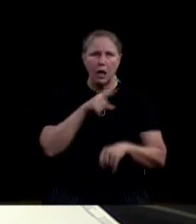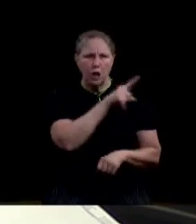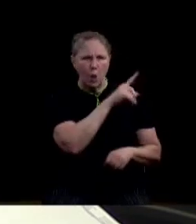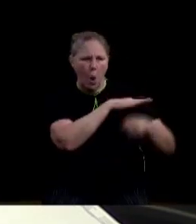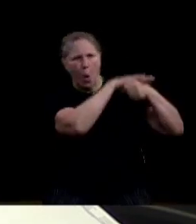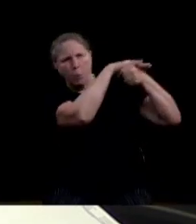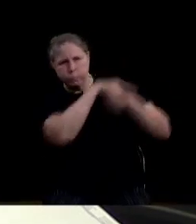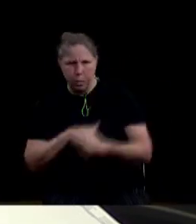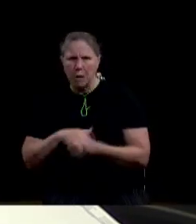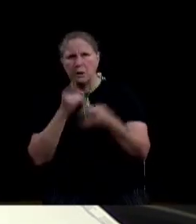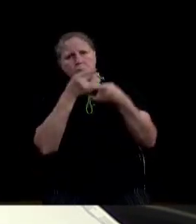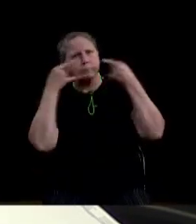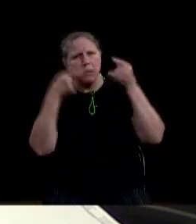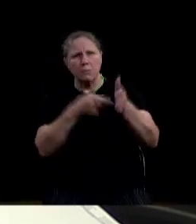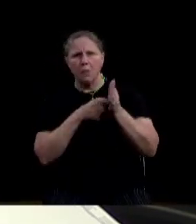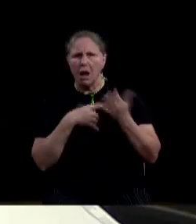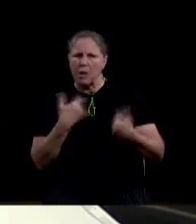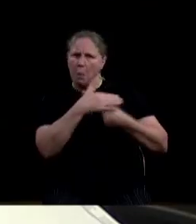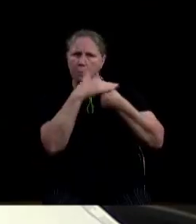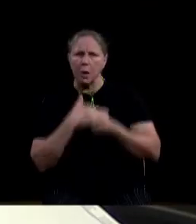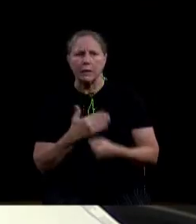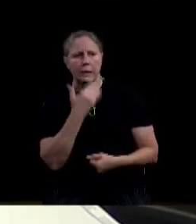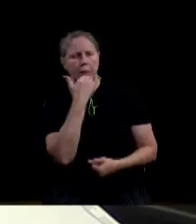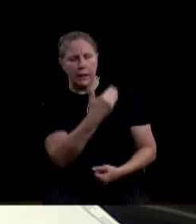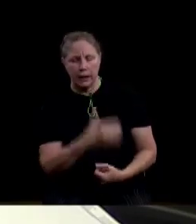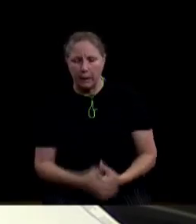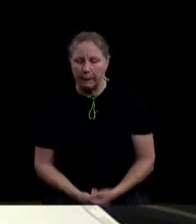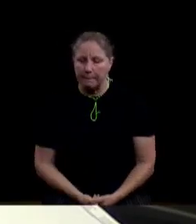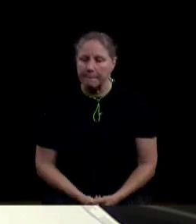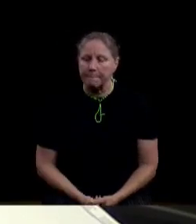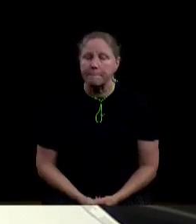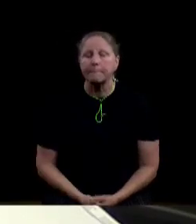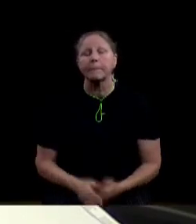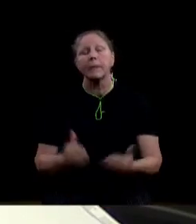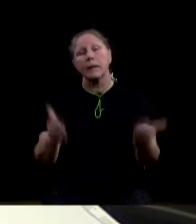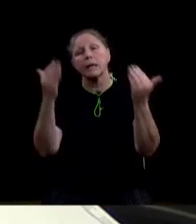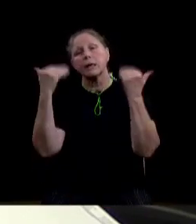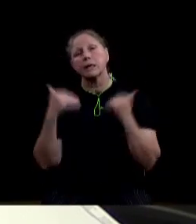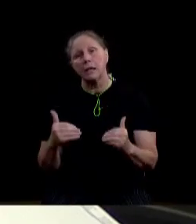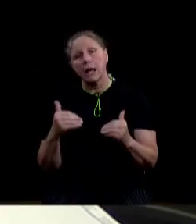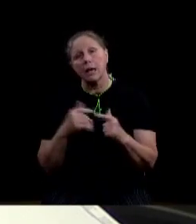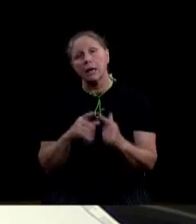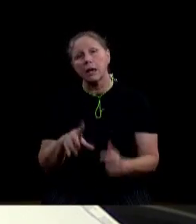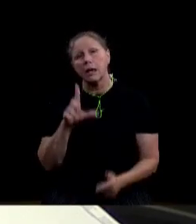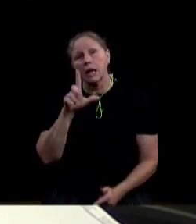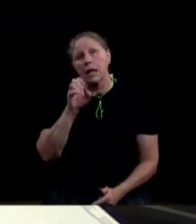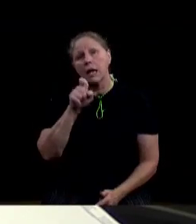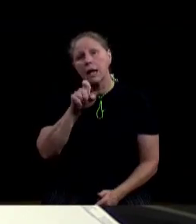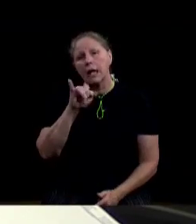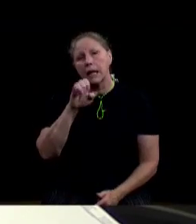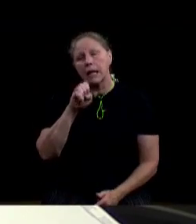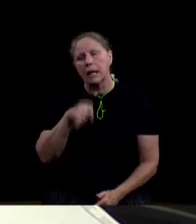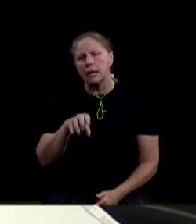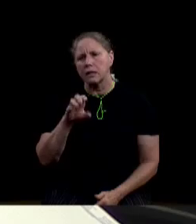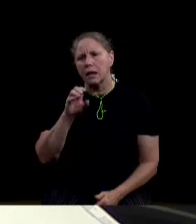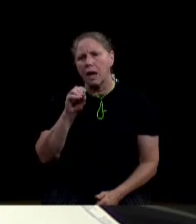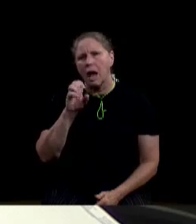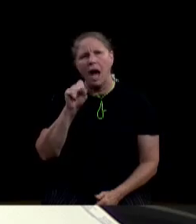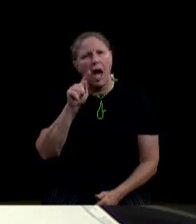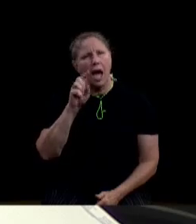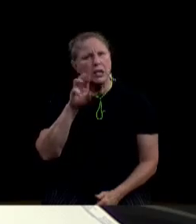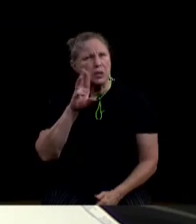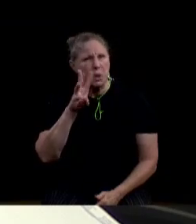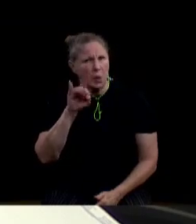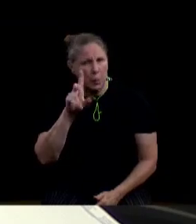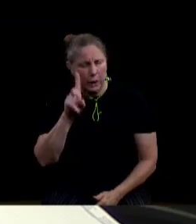you. The next comment is from Lexi Osterwind. So I saw you were holding a private